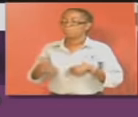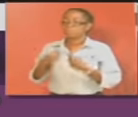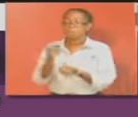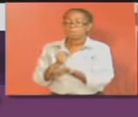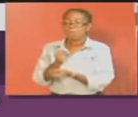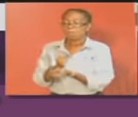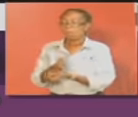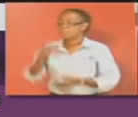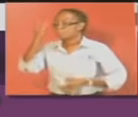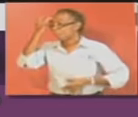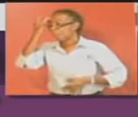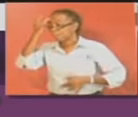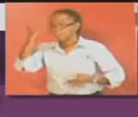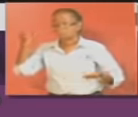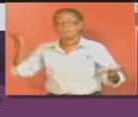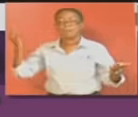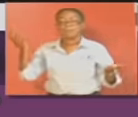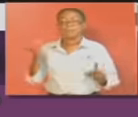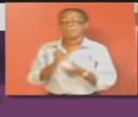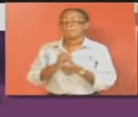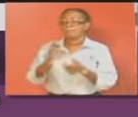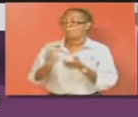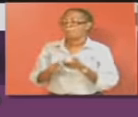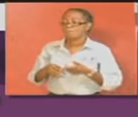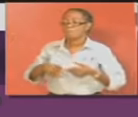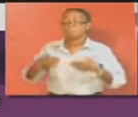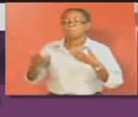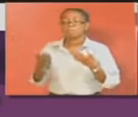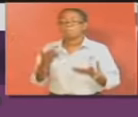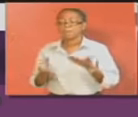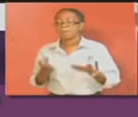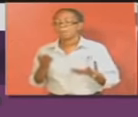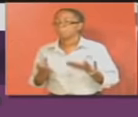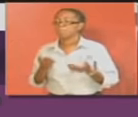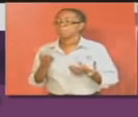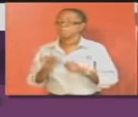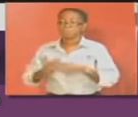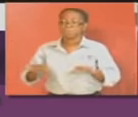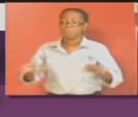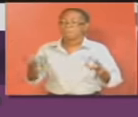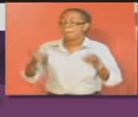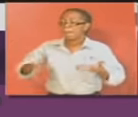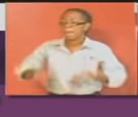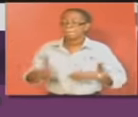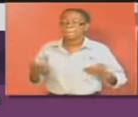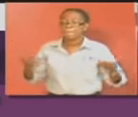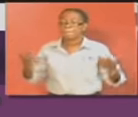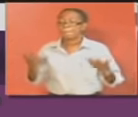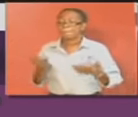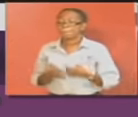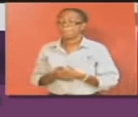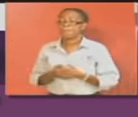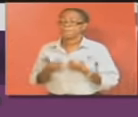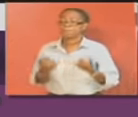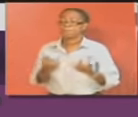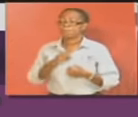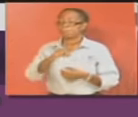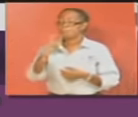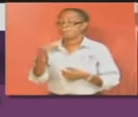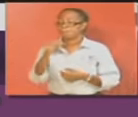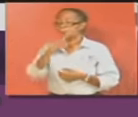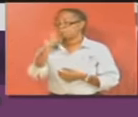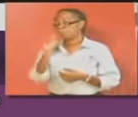that the spread is just sporadic at this time? My second question, I'm not sure if you can help me with this, but I was hoping